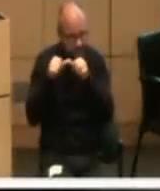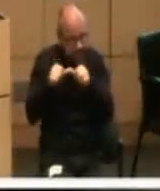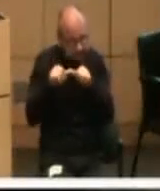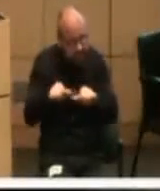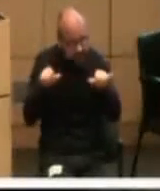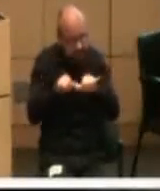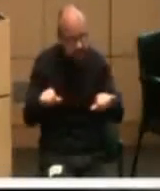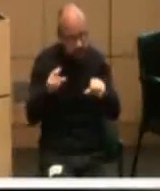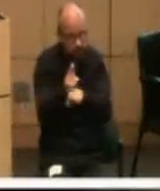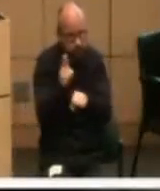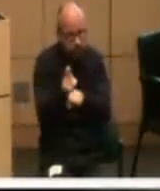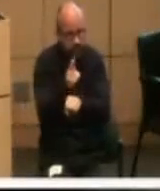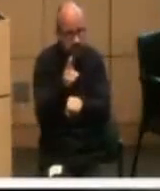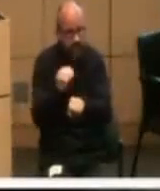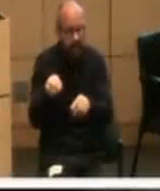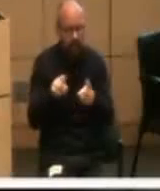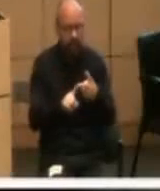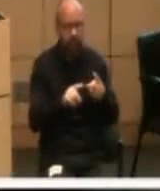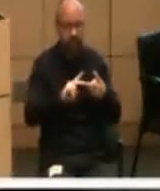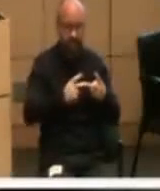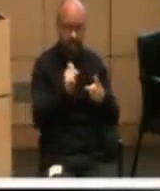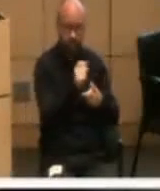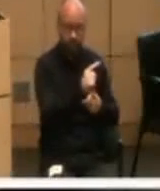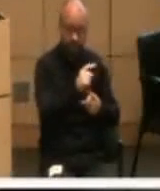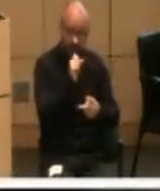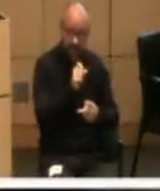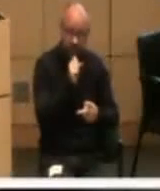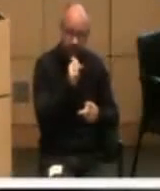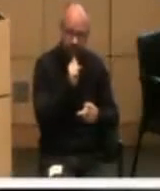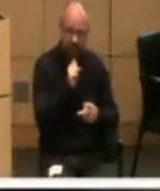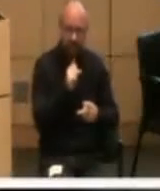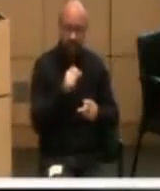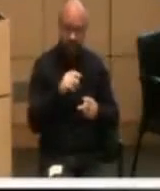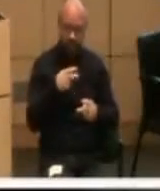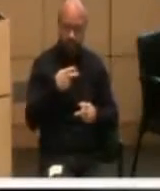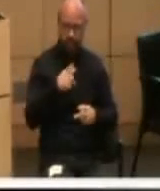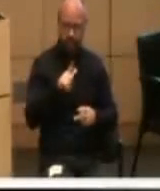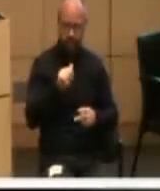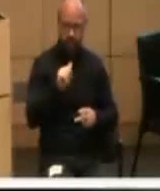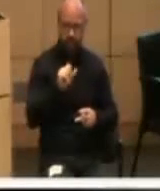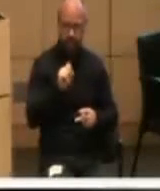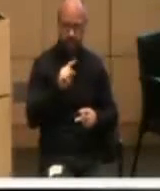there like a threshold at which the plasticity degrades?